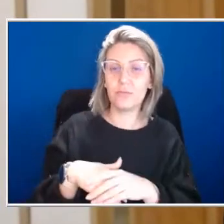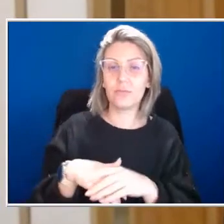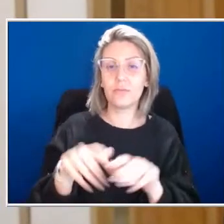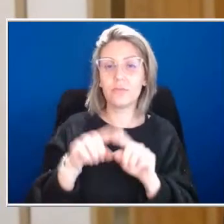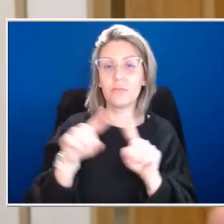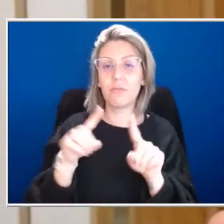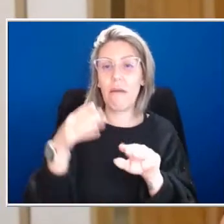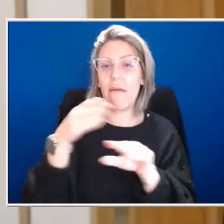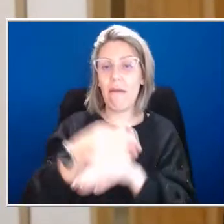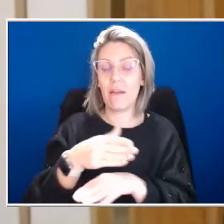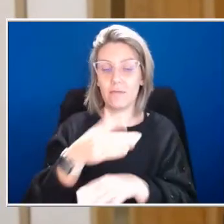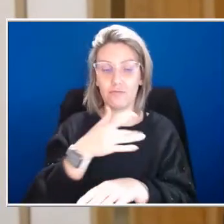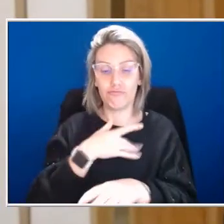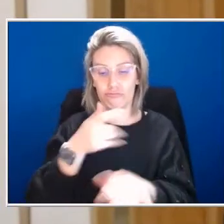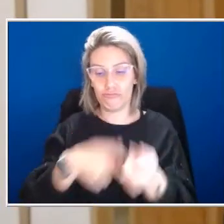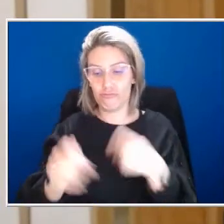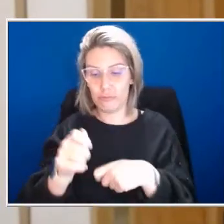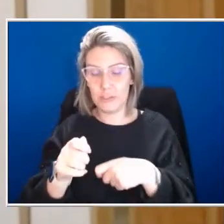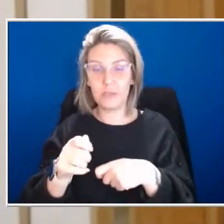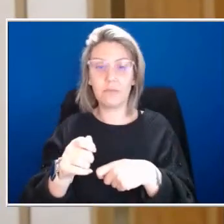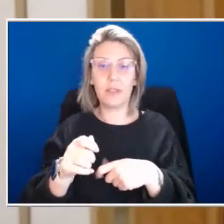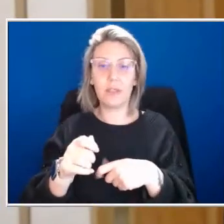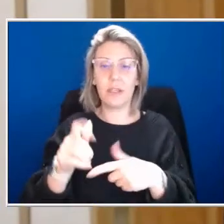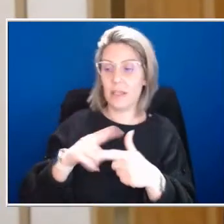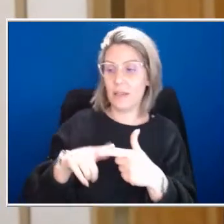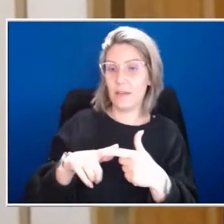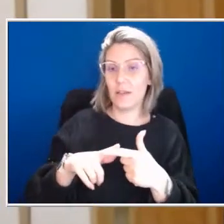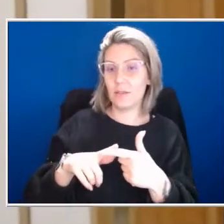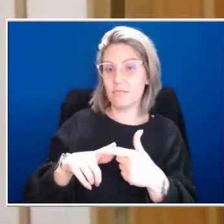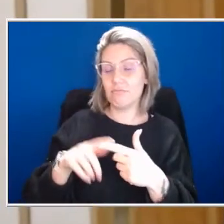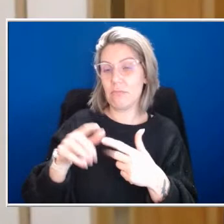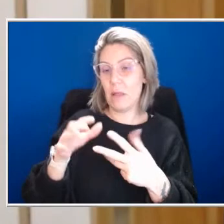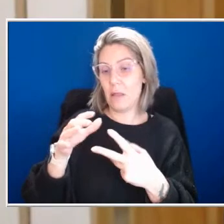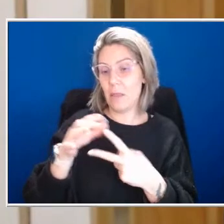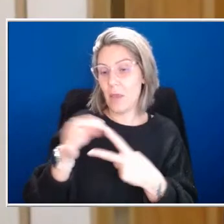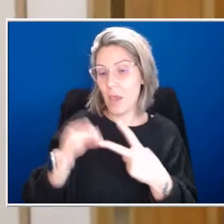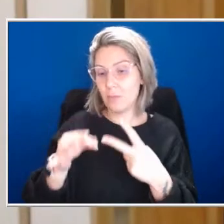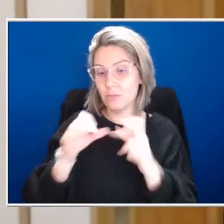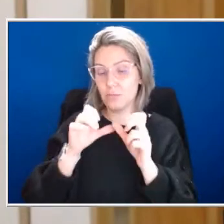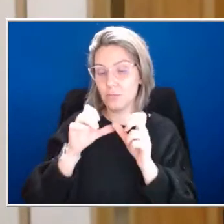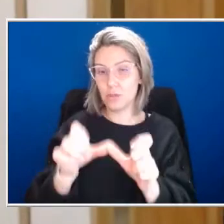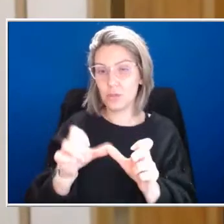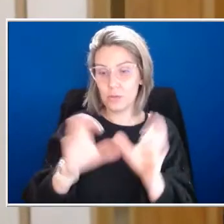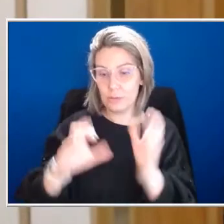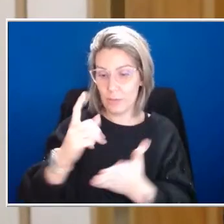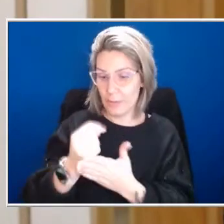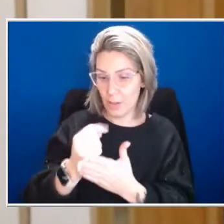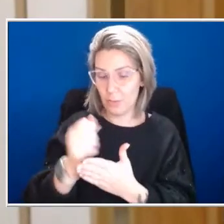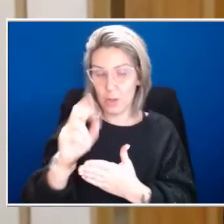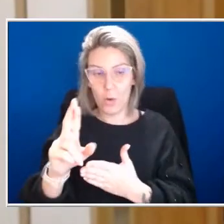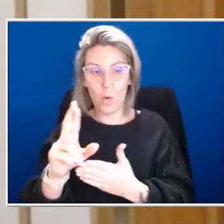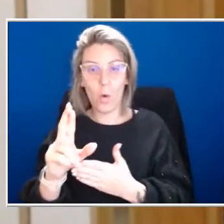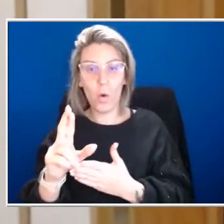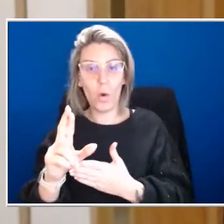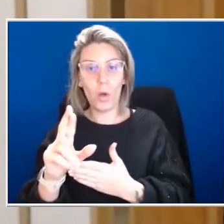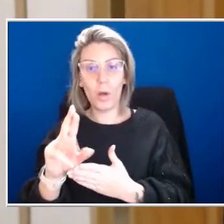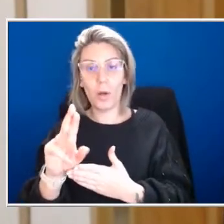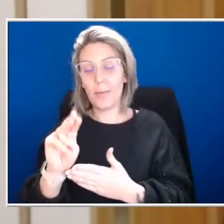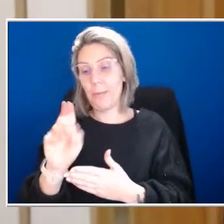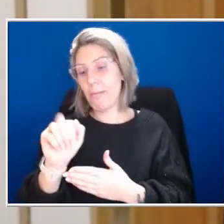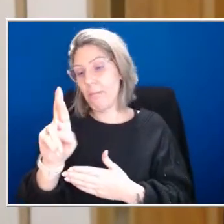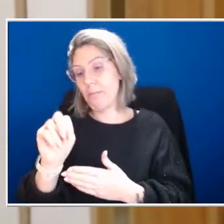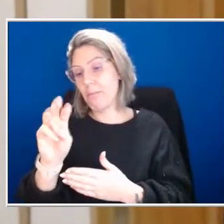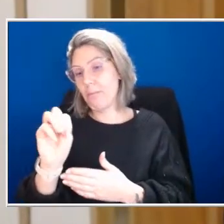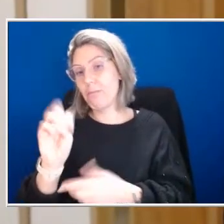transplant, the option was heart transplant. The option was either continuing chemo or doing bone marrow transplant. But so far after the transplant,